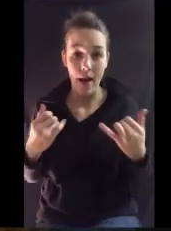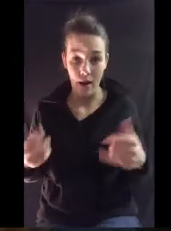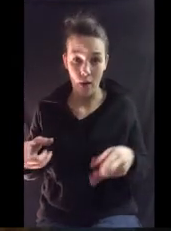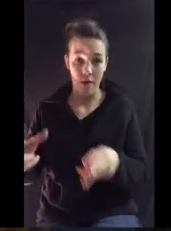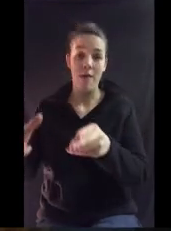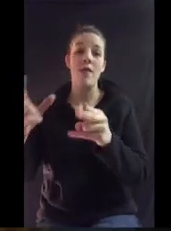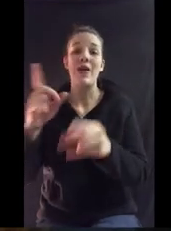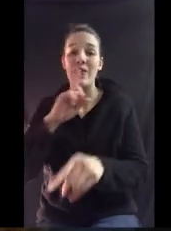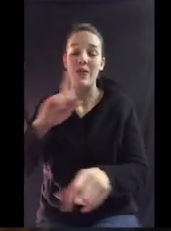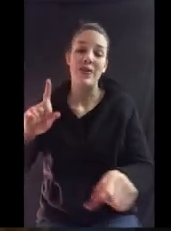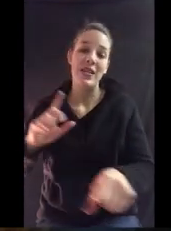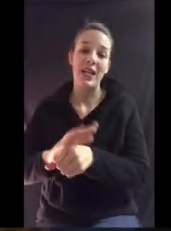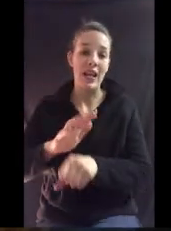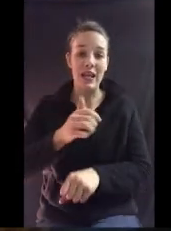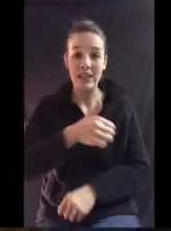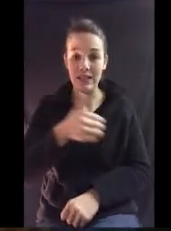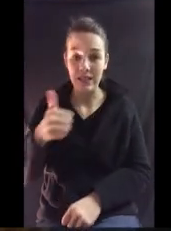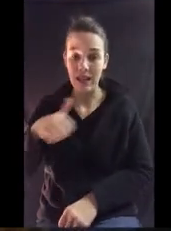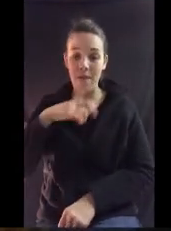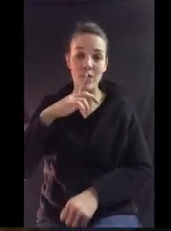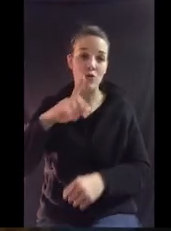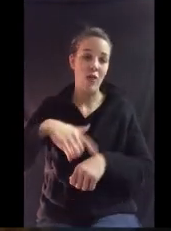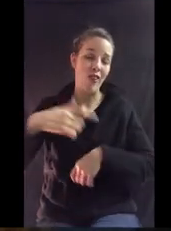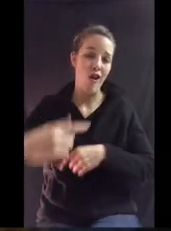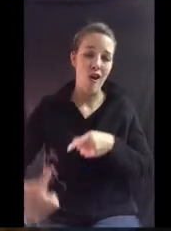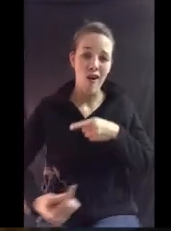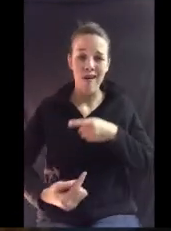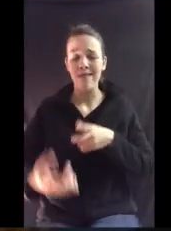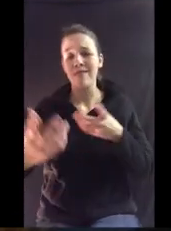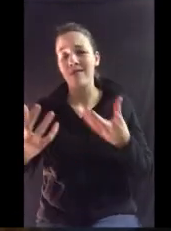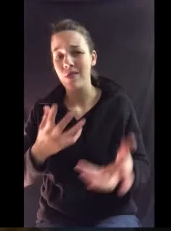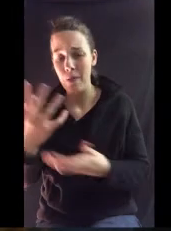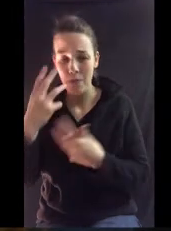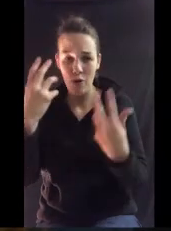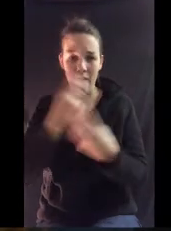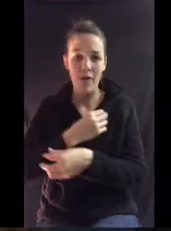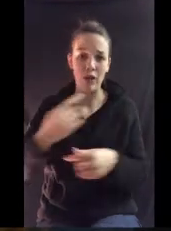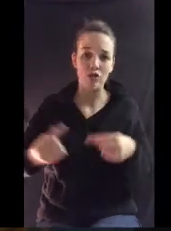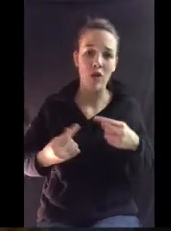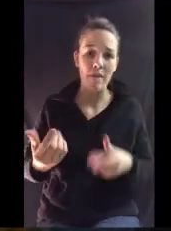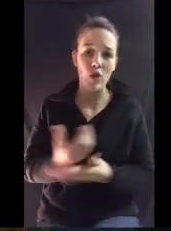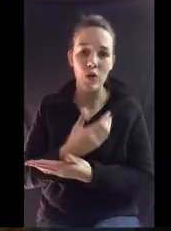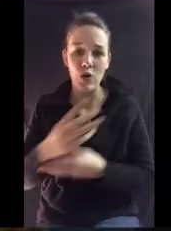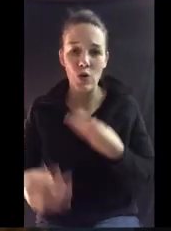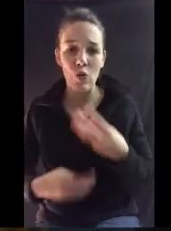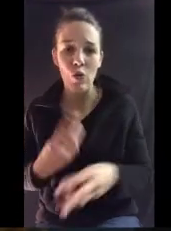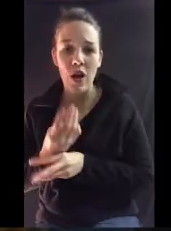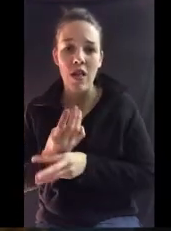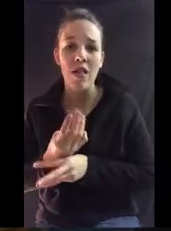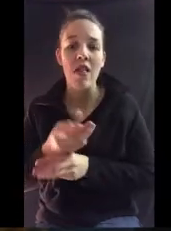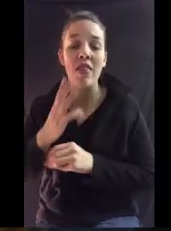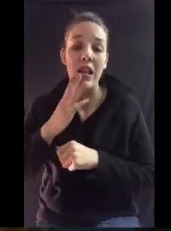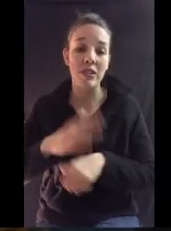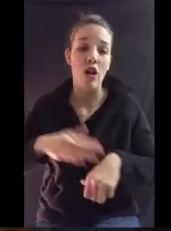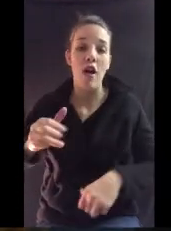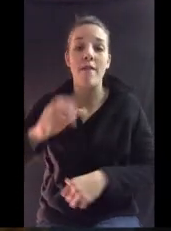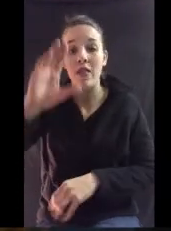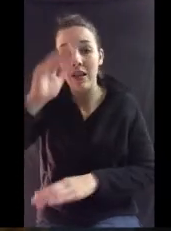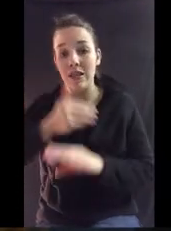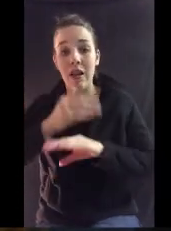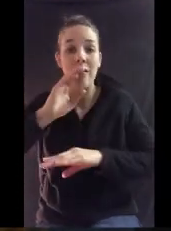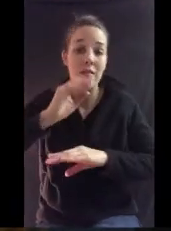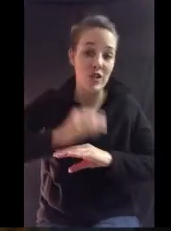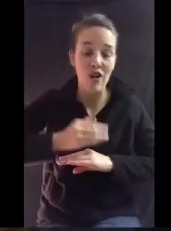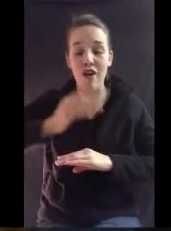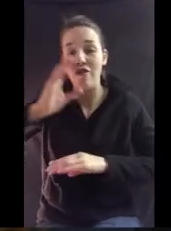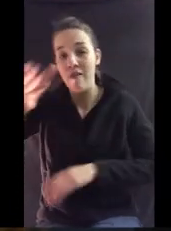us begin. Now let us rededicate ourselves to the long and bitter and beautiful struggle for a new world. This is